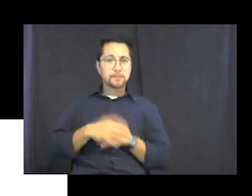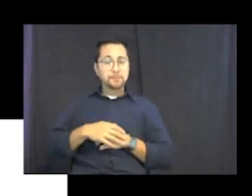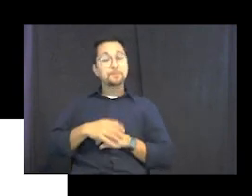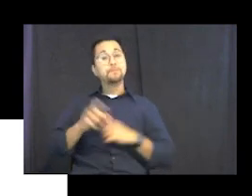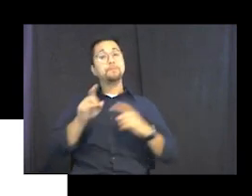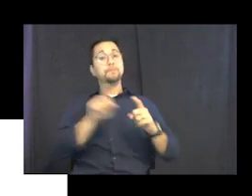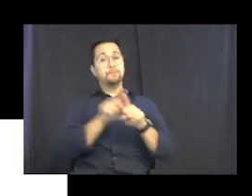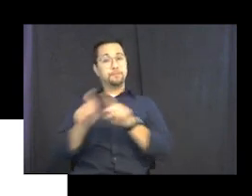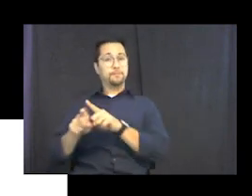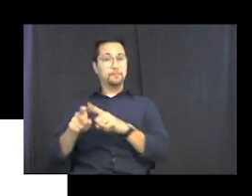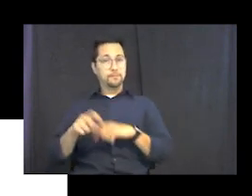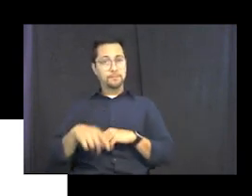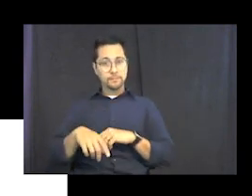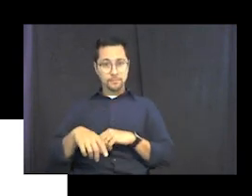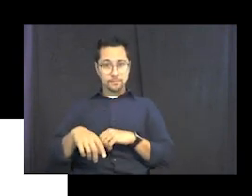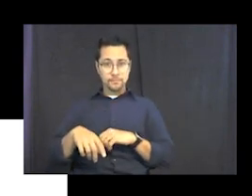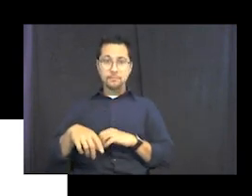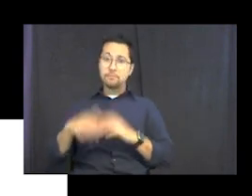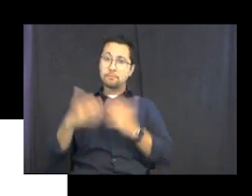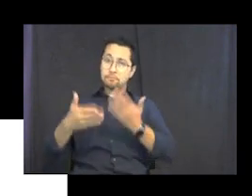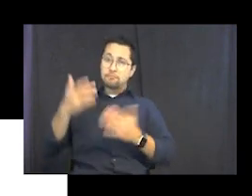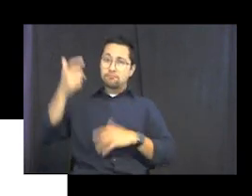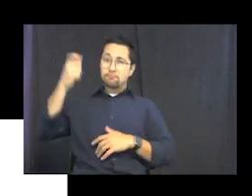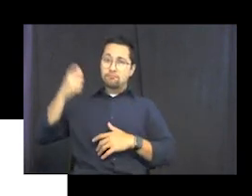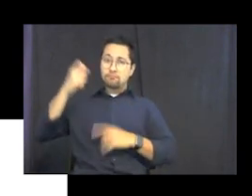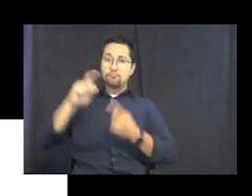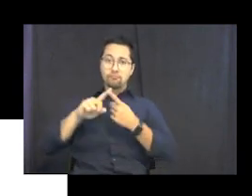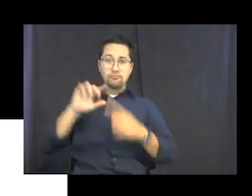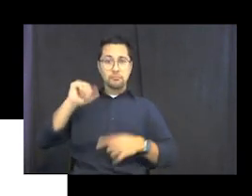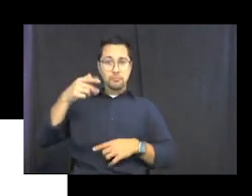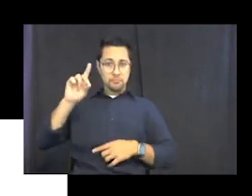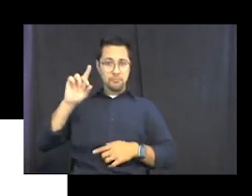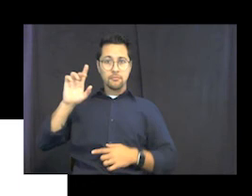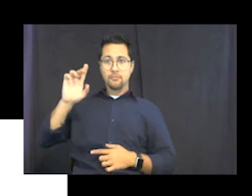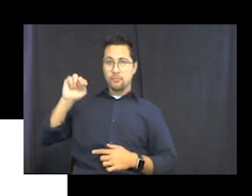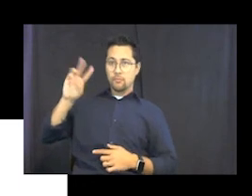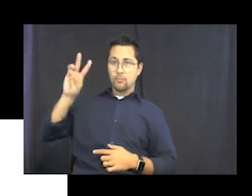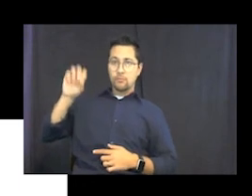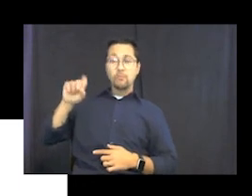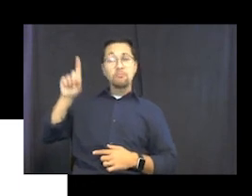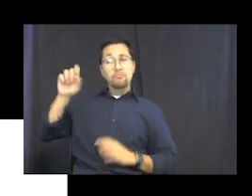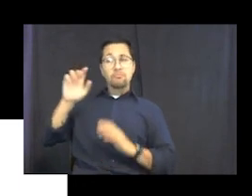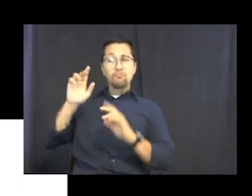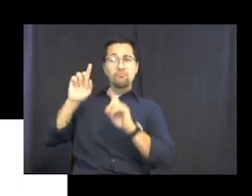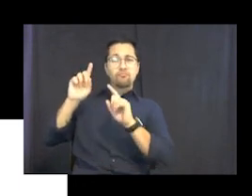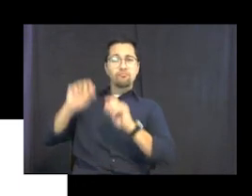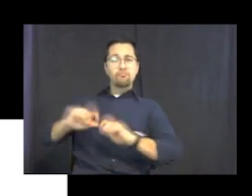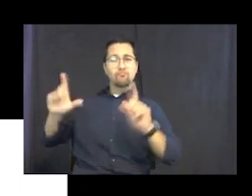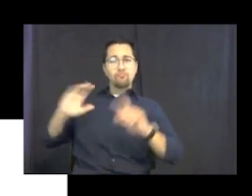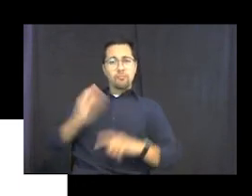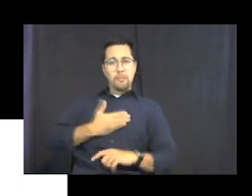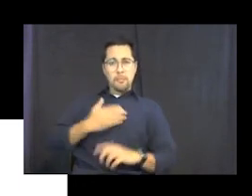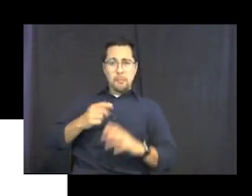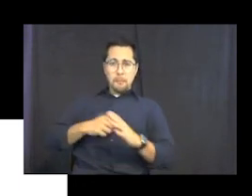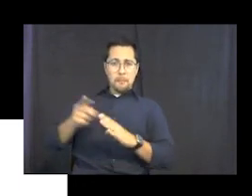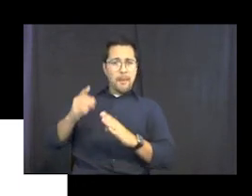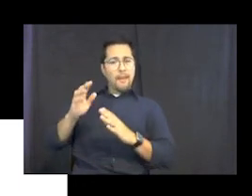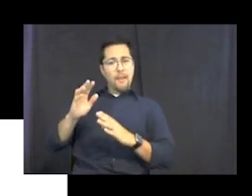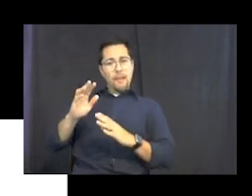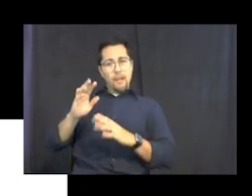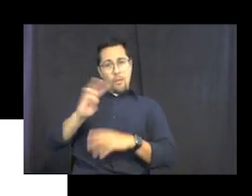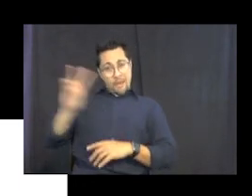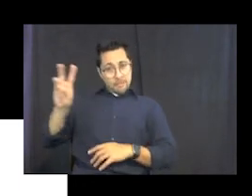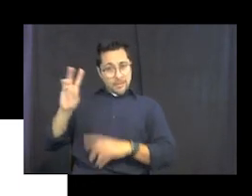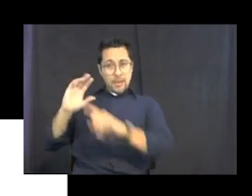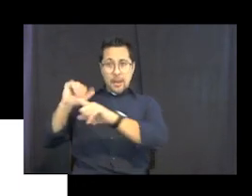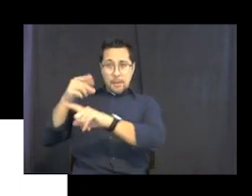And also subscribing to APD News. You can go to our main website,